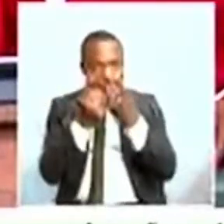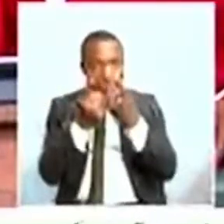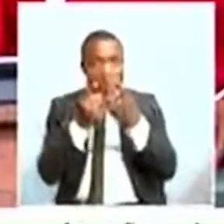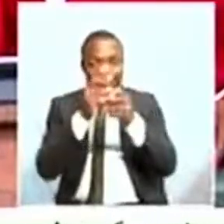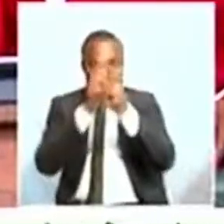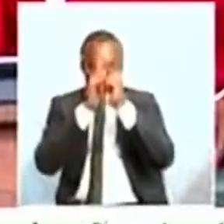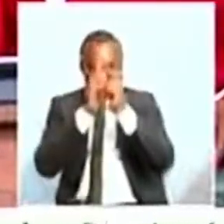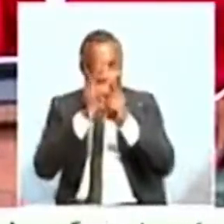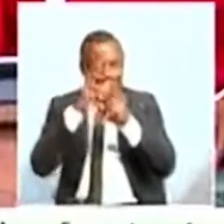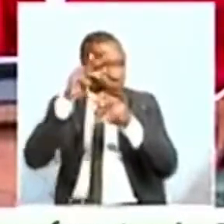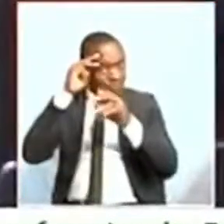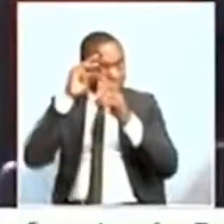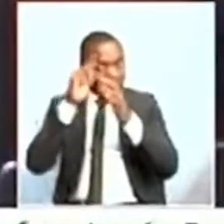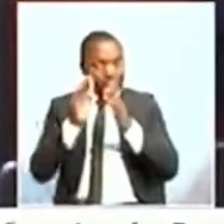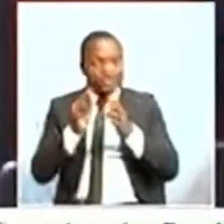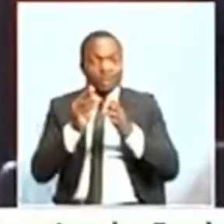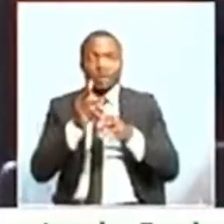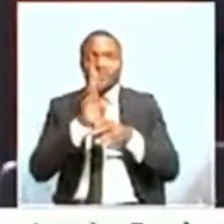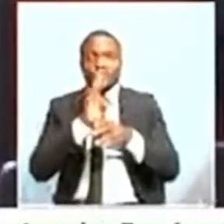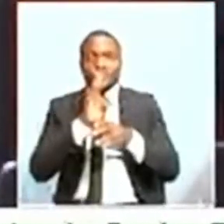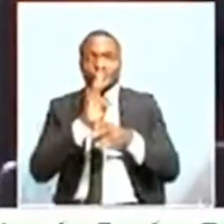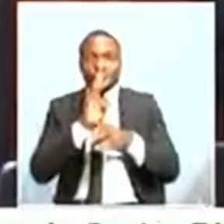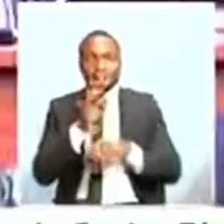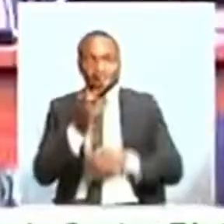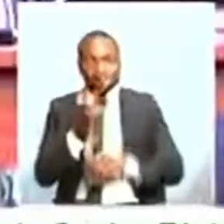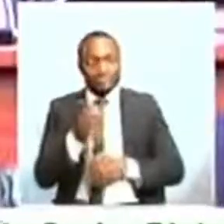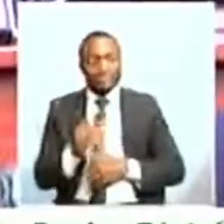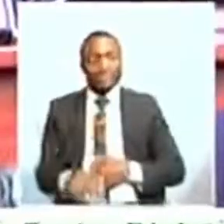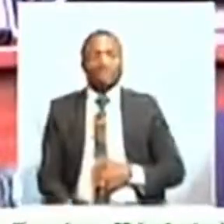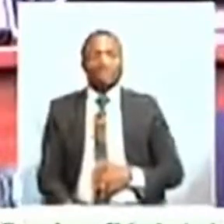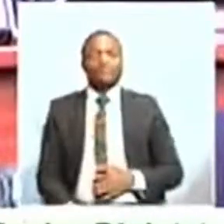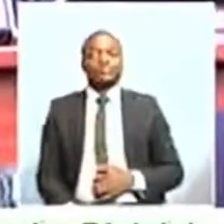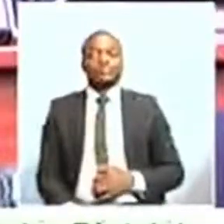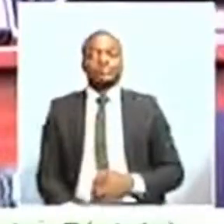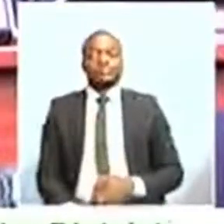The Honorable Minister of Water Development and Sanitation.